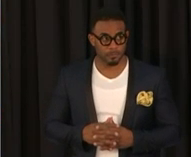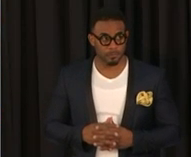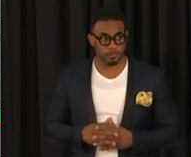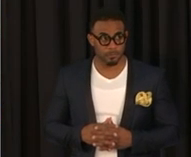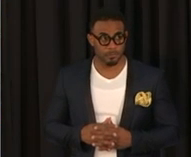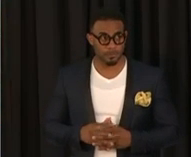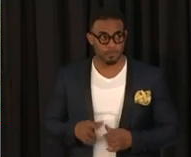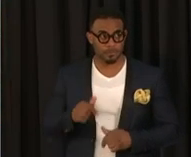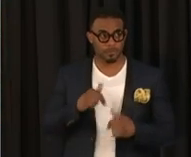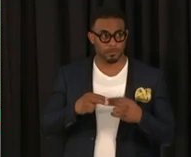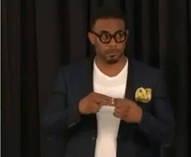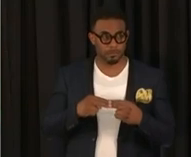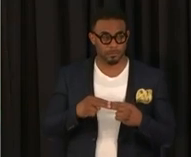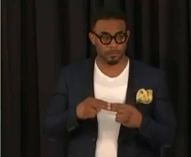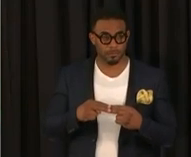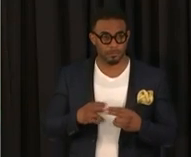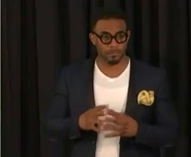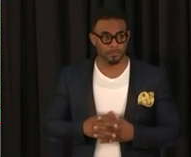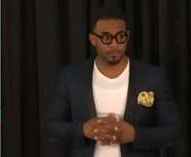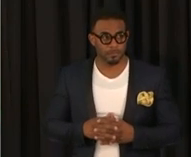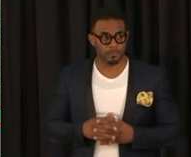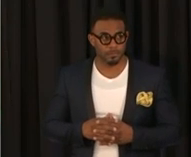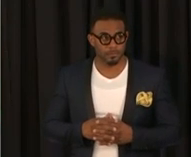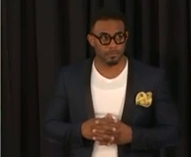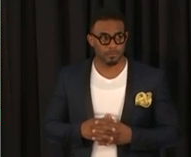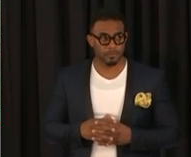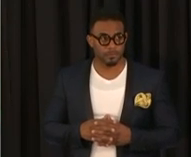Okay. Well, sorry. Going back to the slide with Howard, if possible.